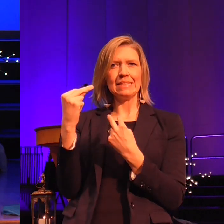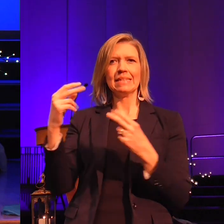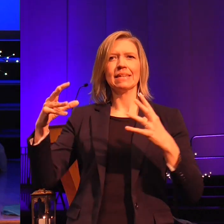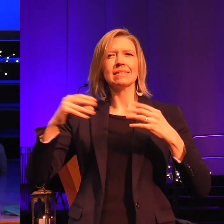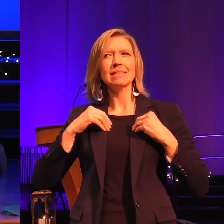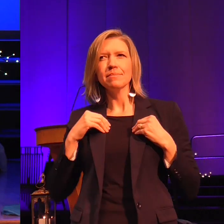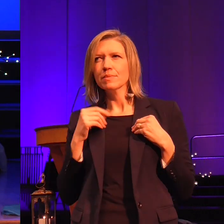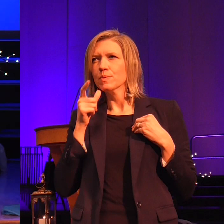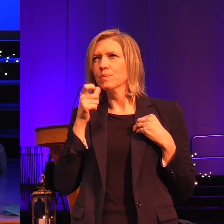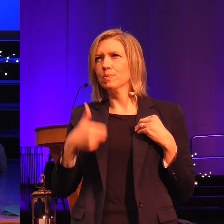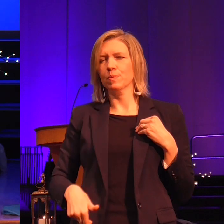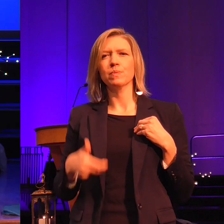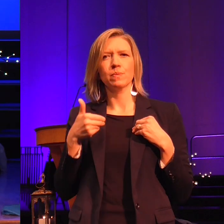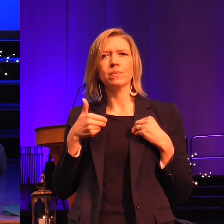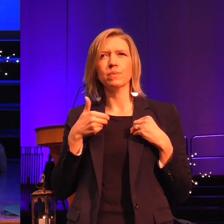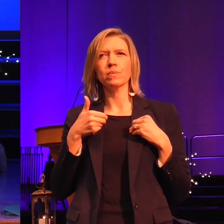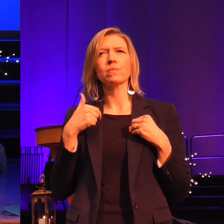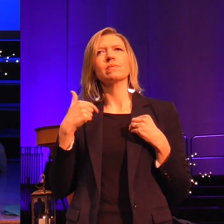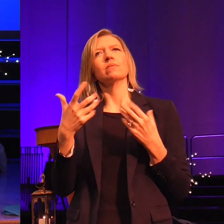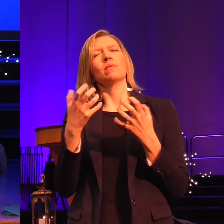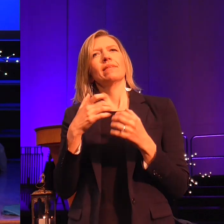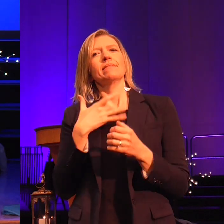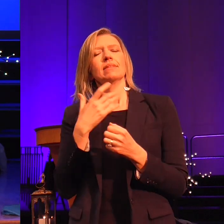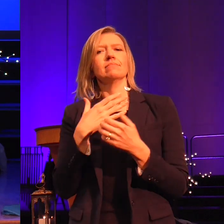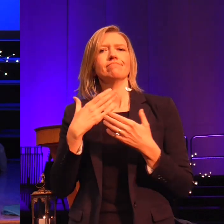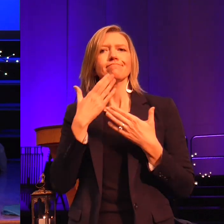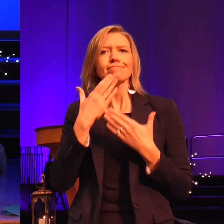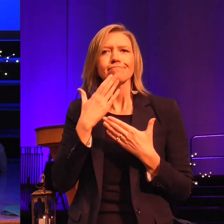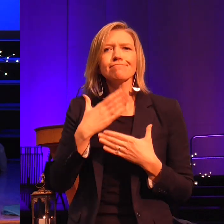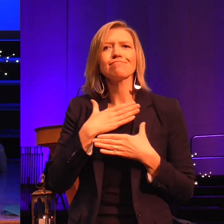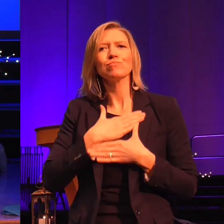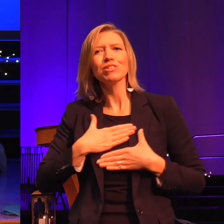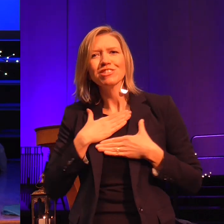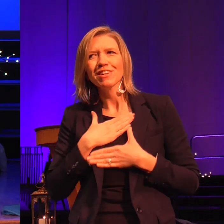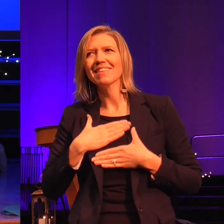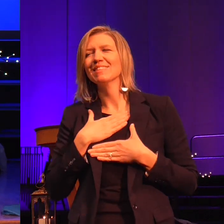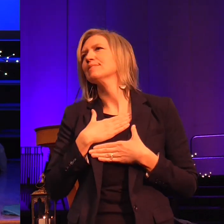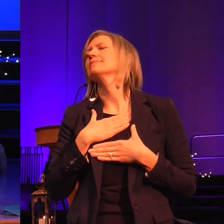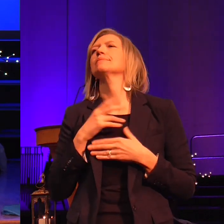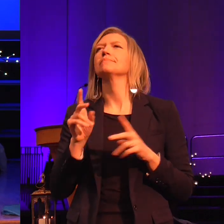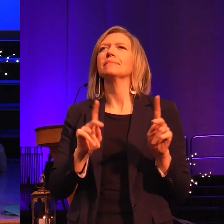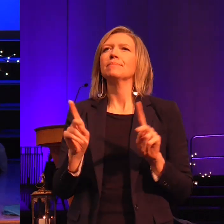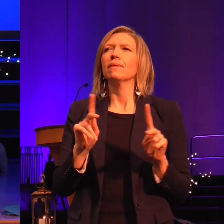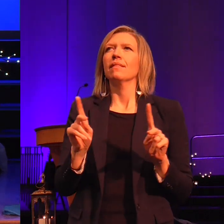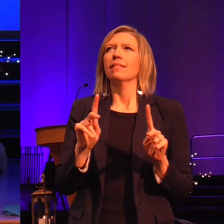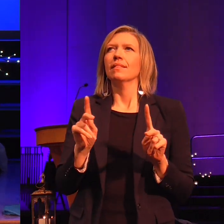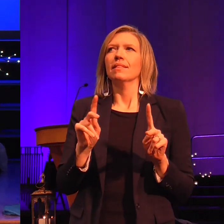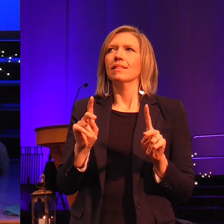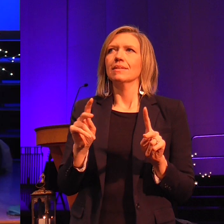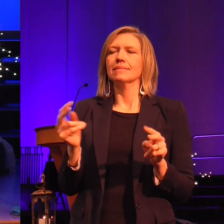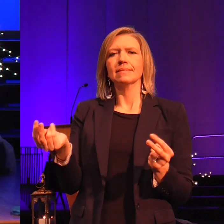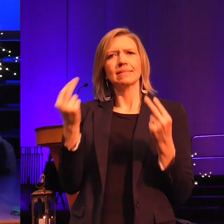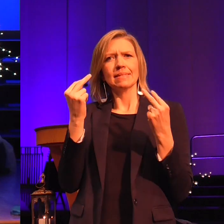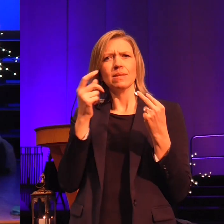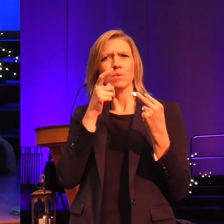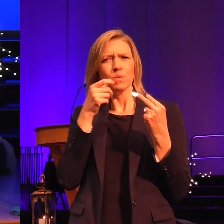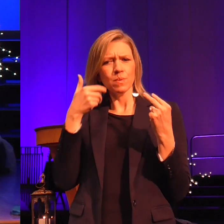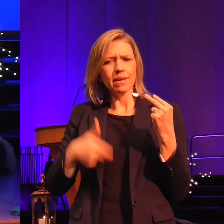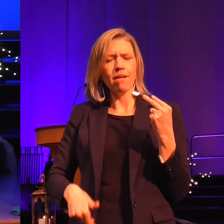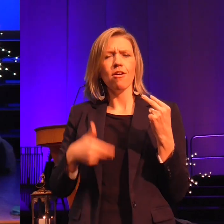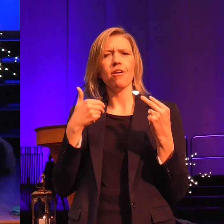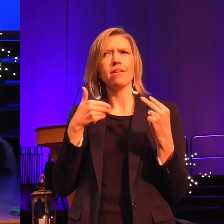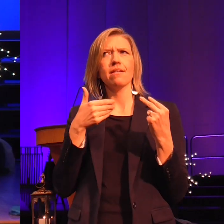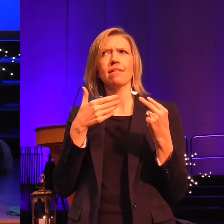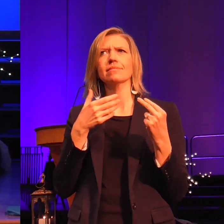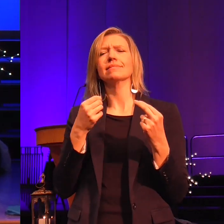are. We want to be appreciated. We want people to see who we are and